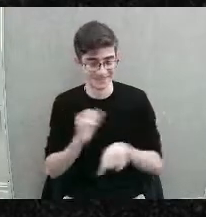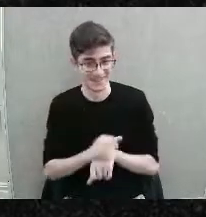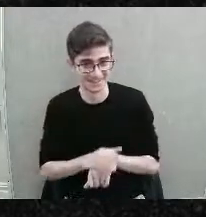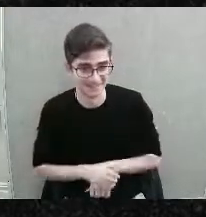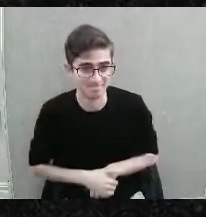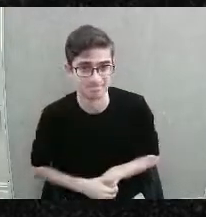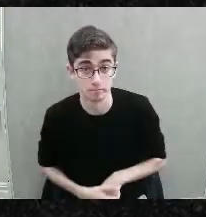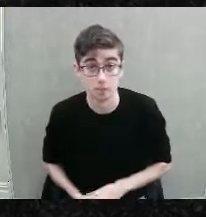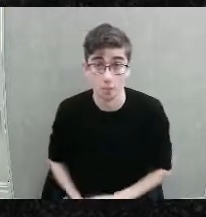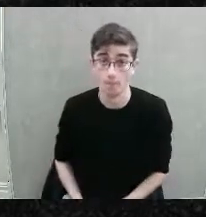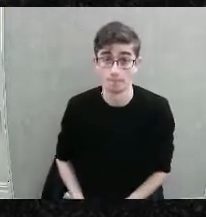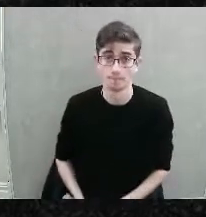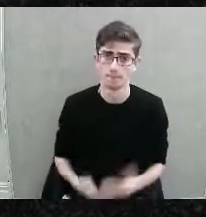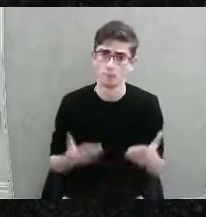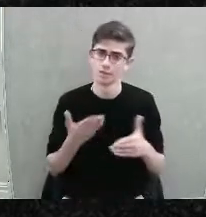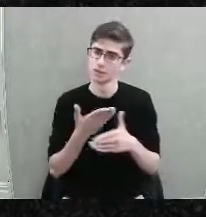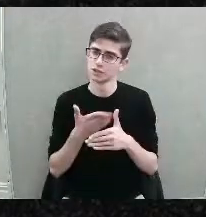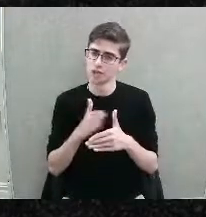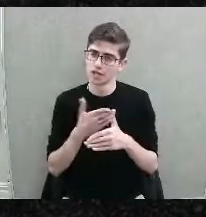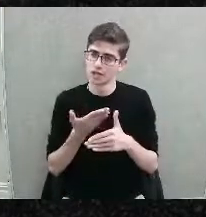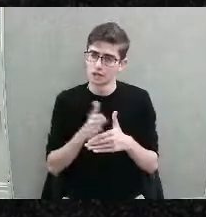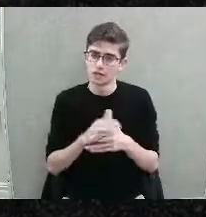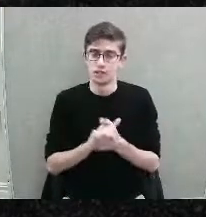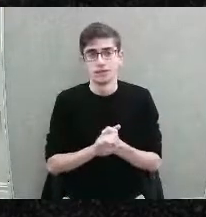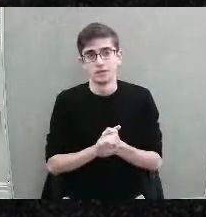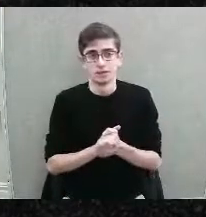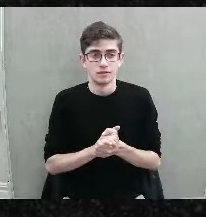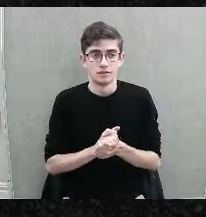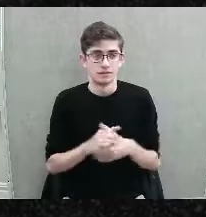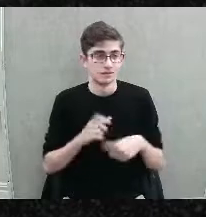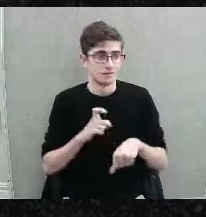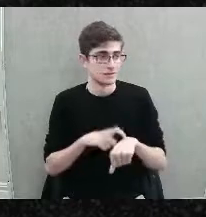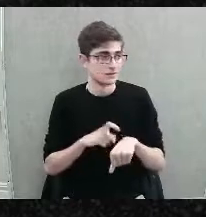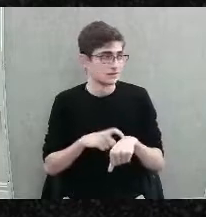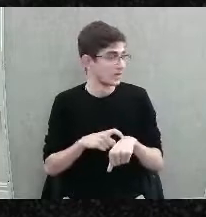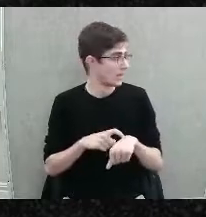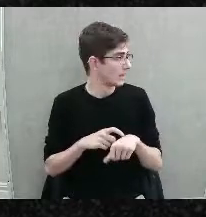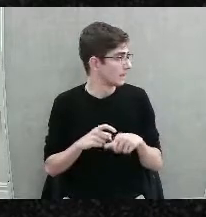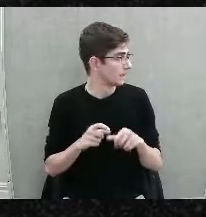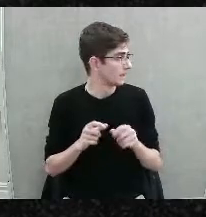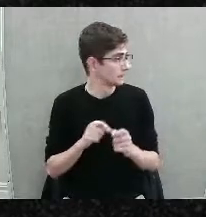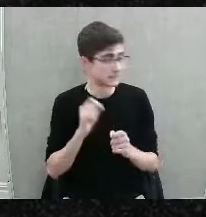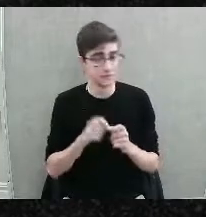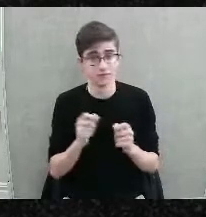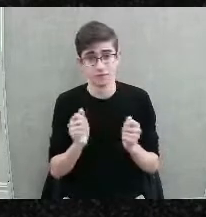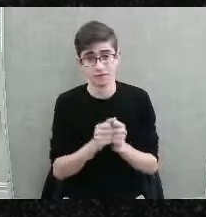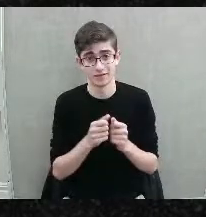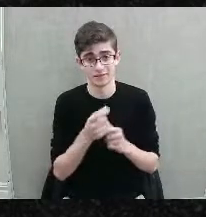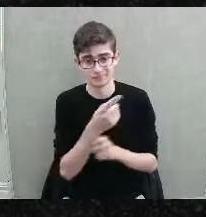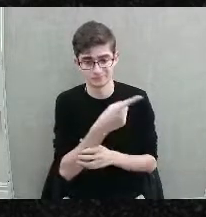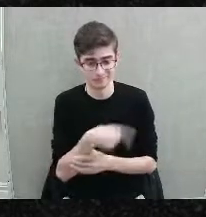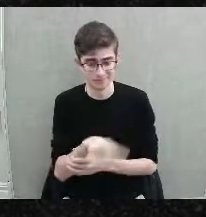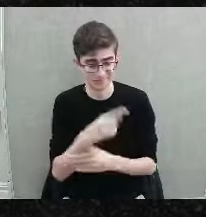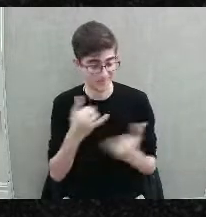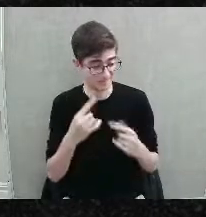get to share time with people who I've spent a number of years